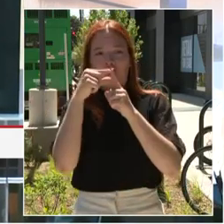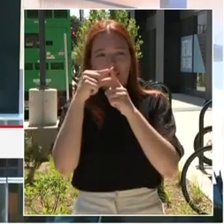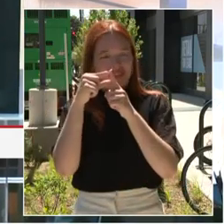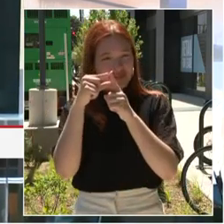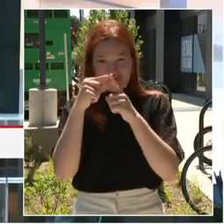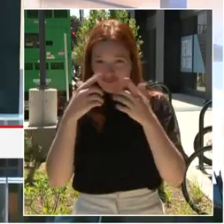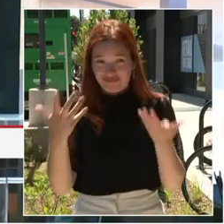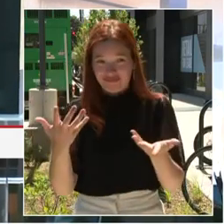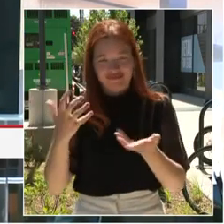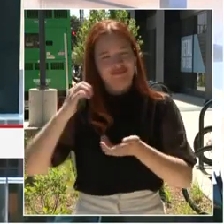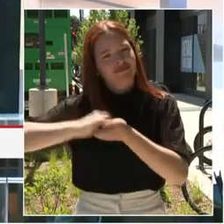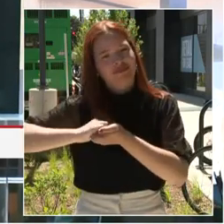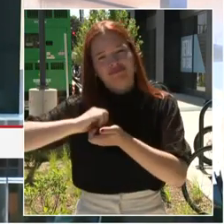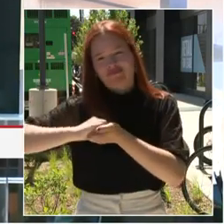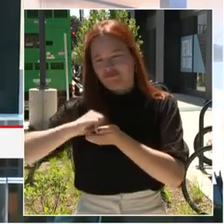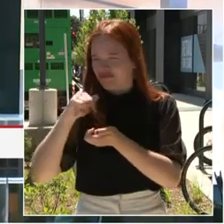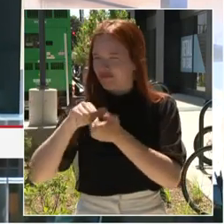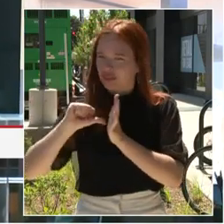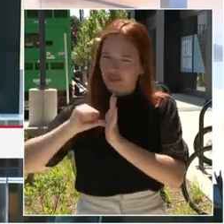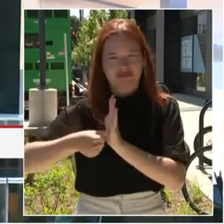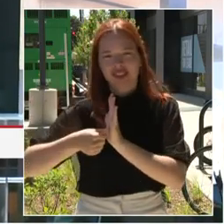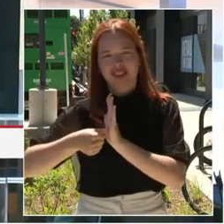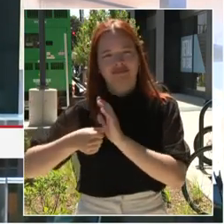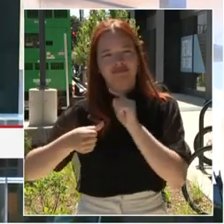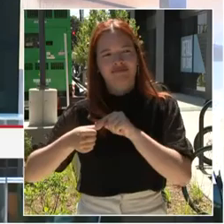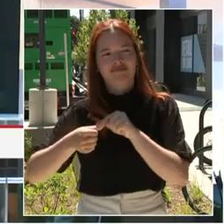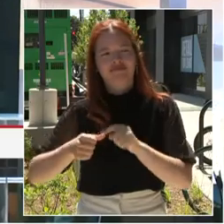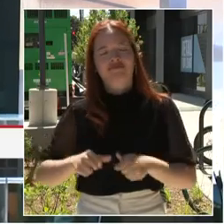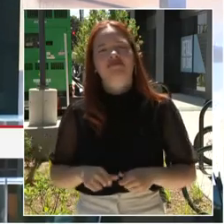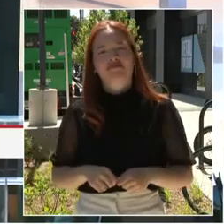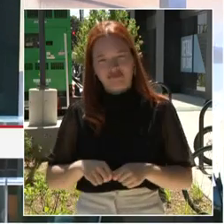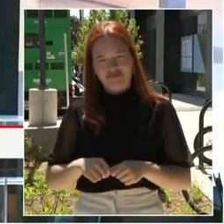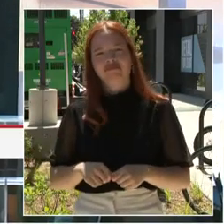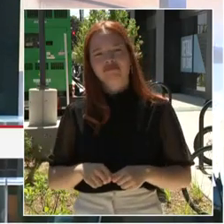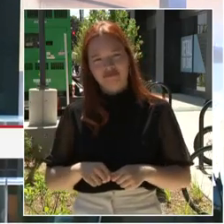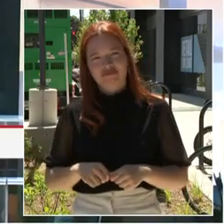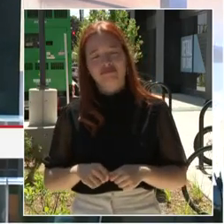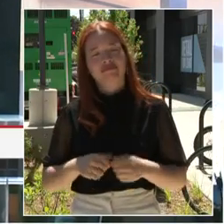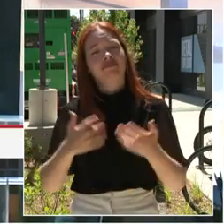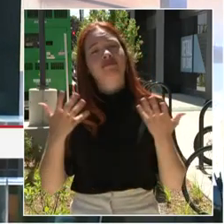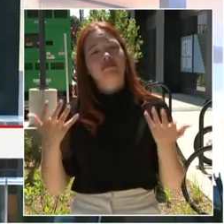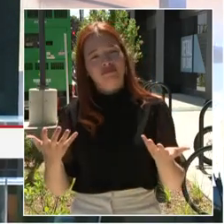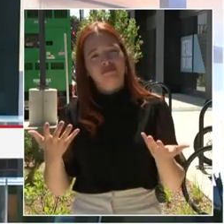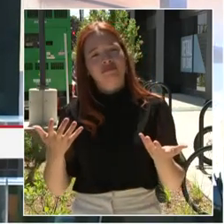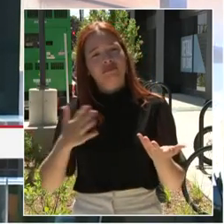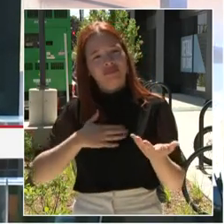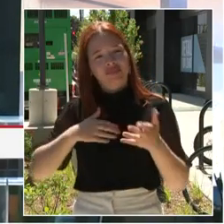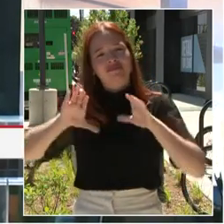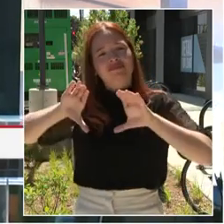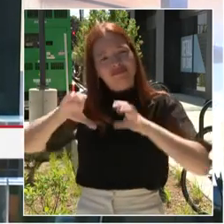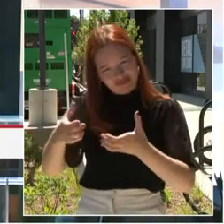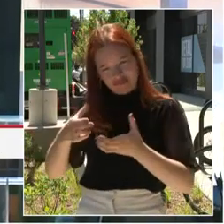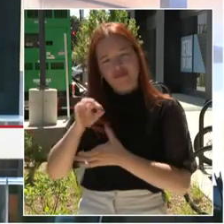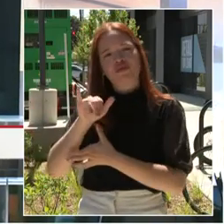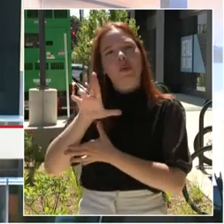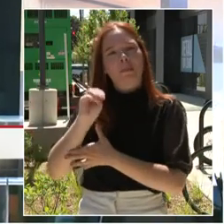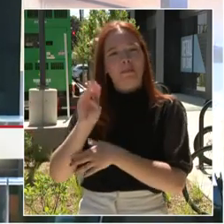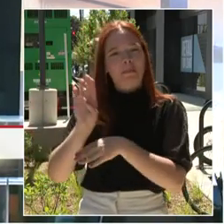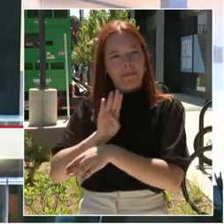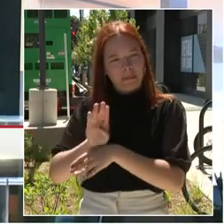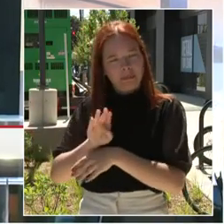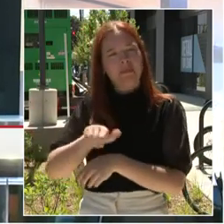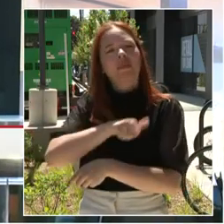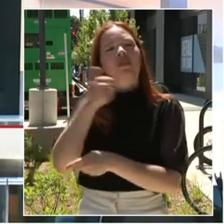There was a deep partnership between my firm, Trammell Crow, Gil